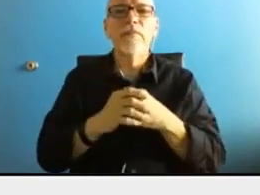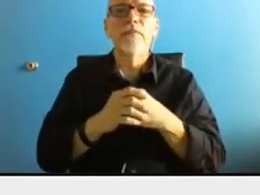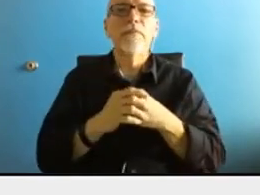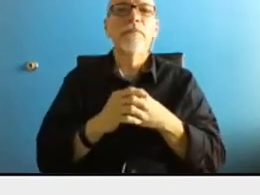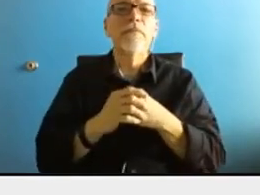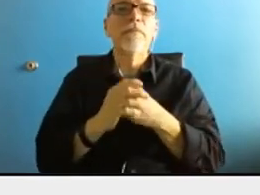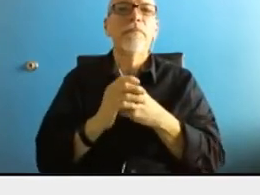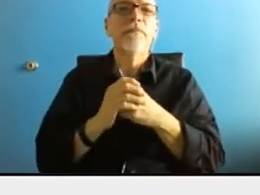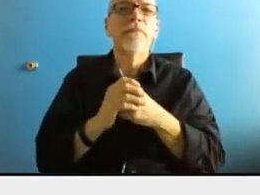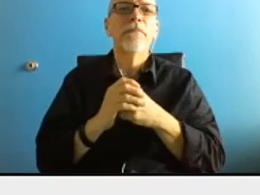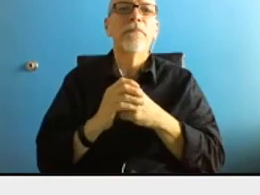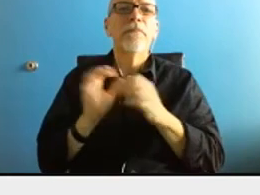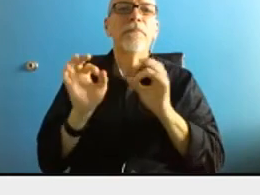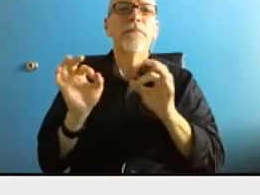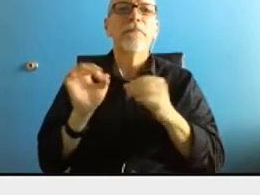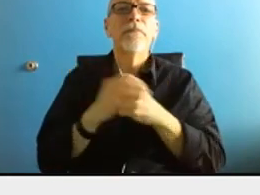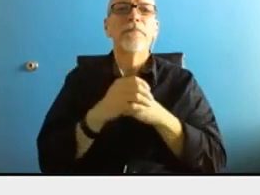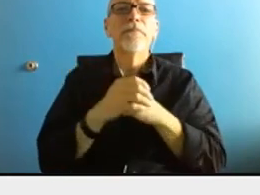Great. So.